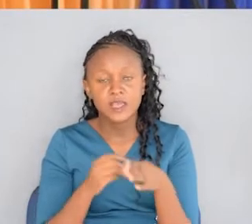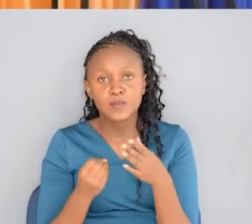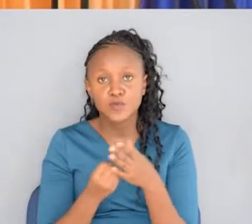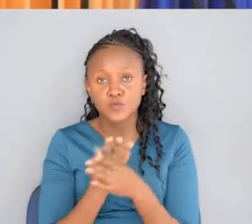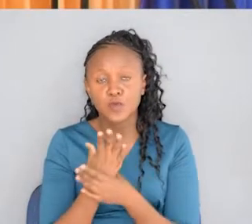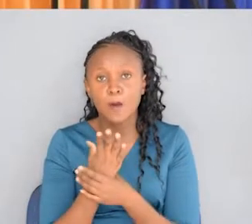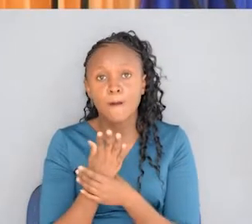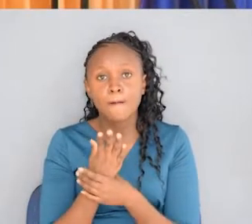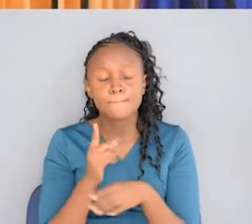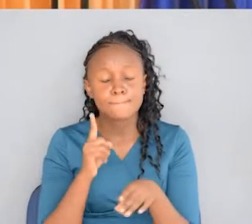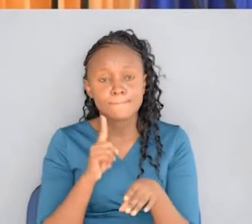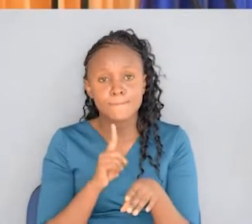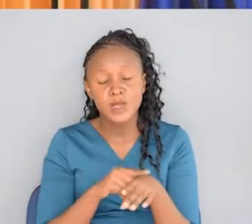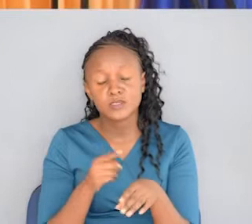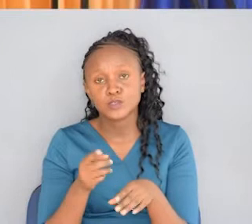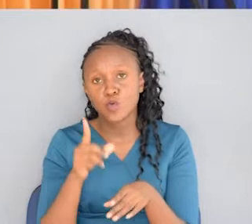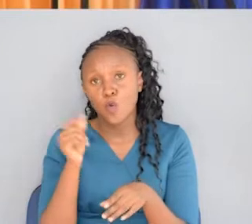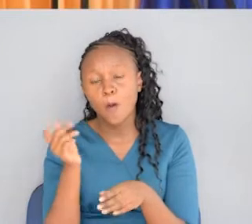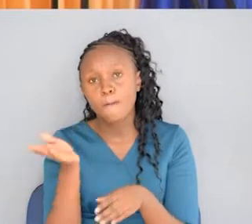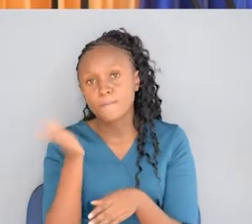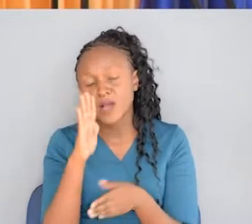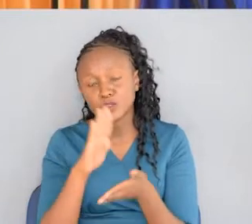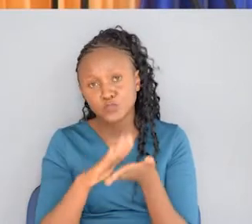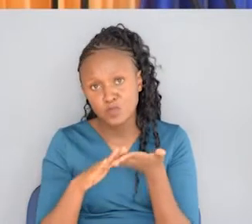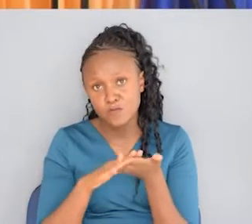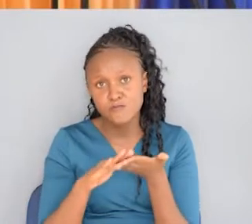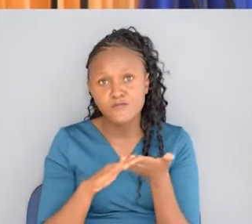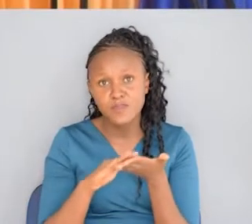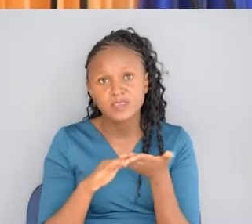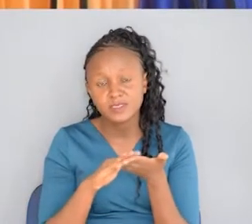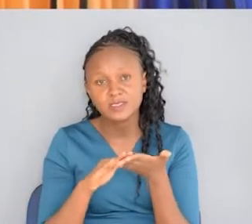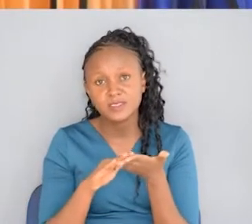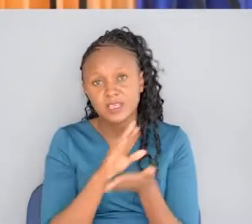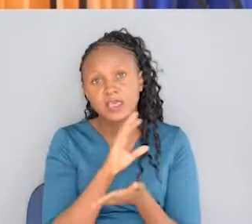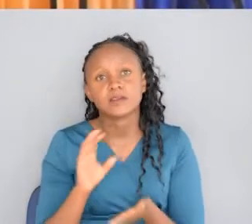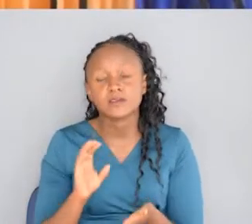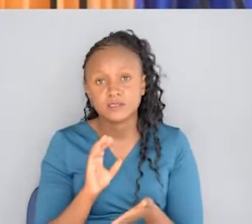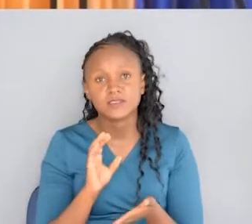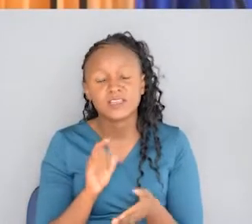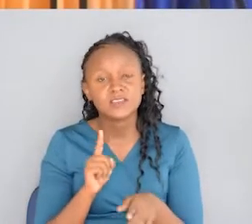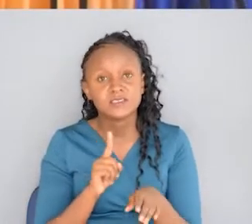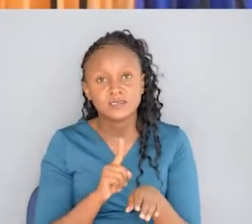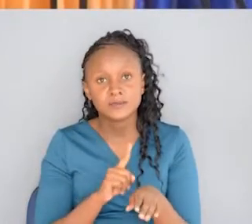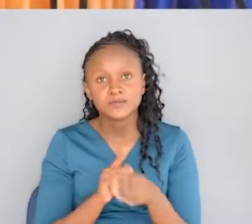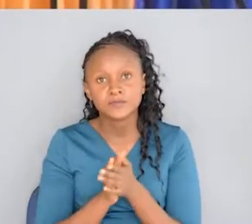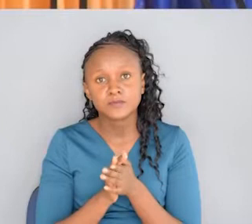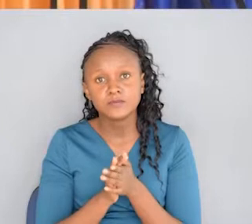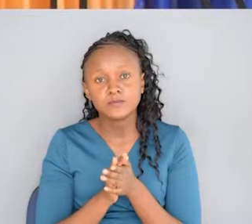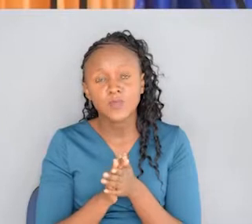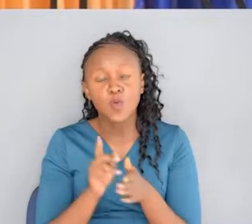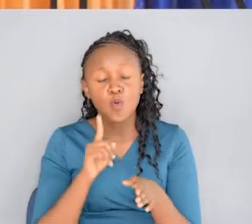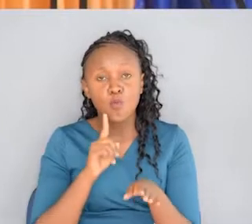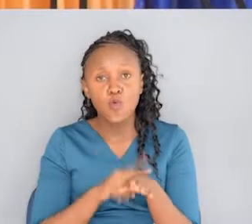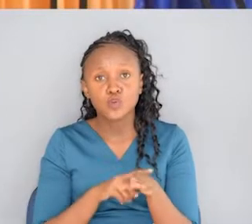these basics. As Christians, even as we mature in faith, what shows our maturity is in how